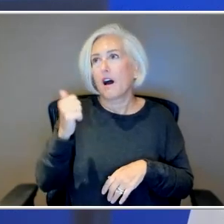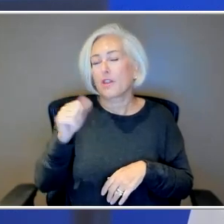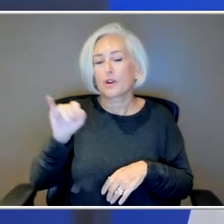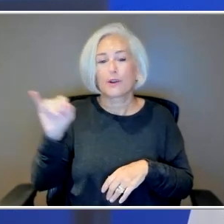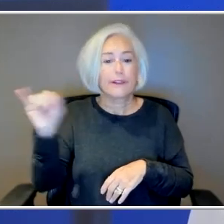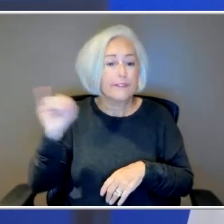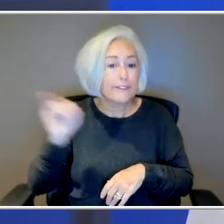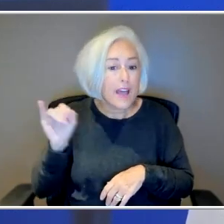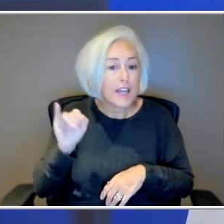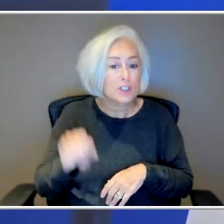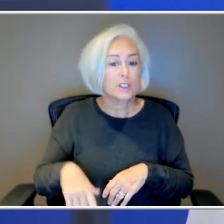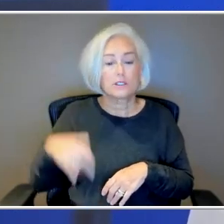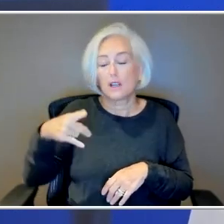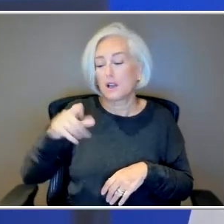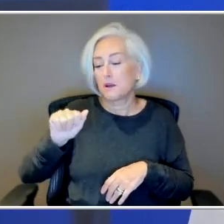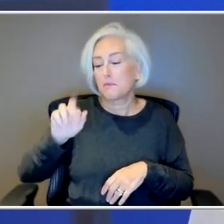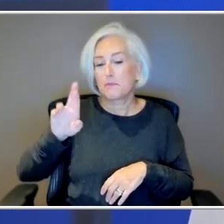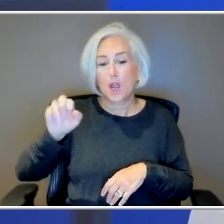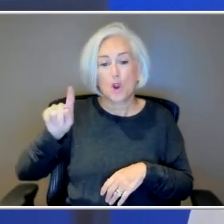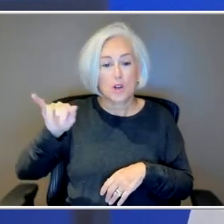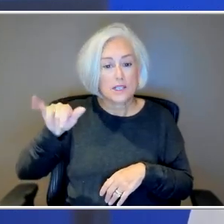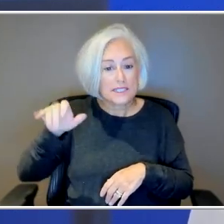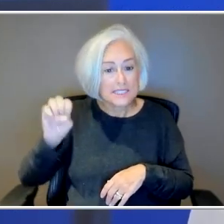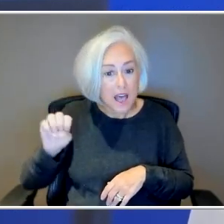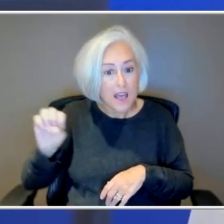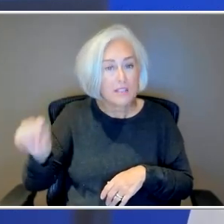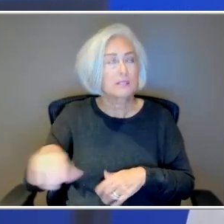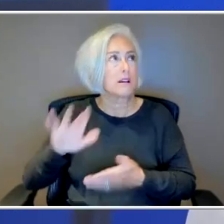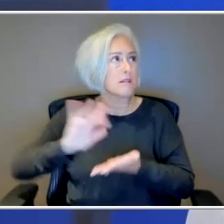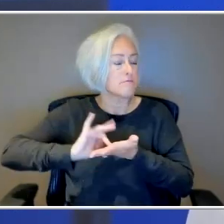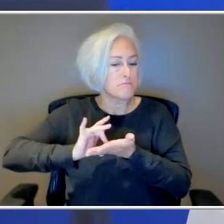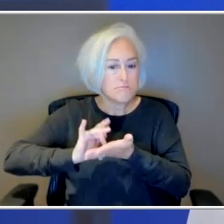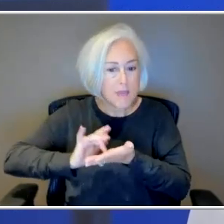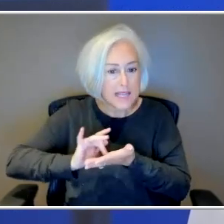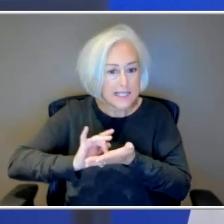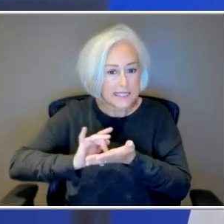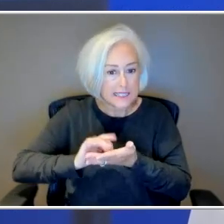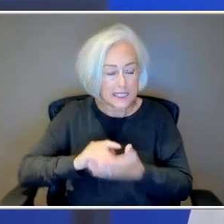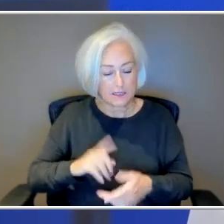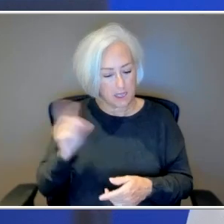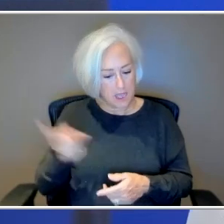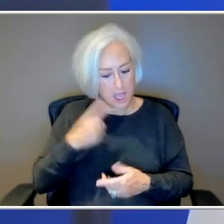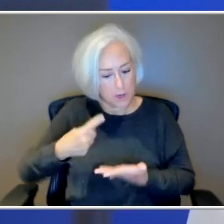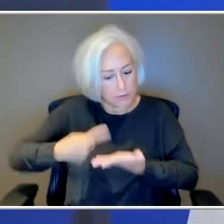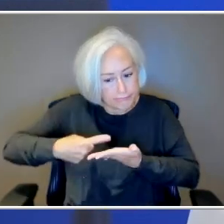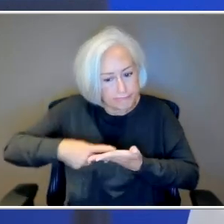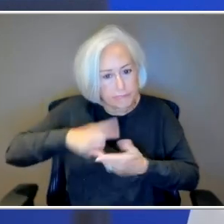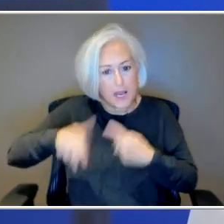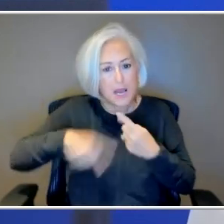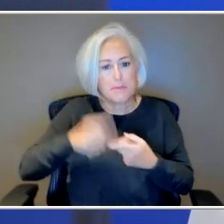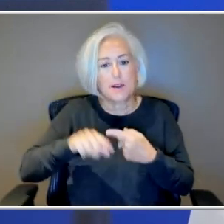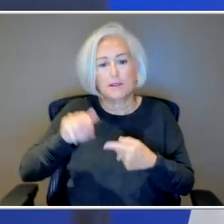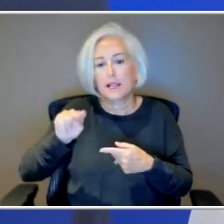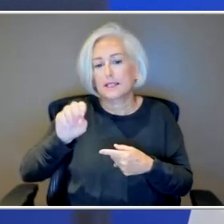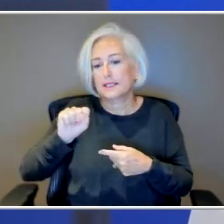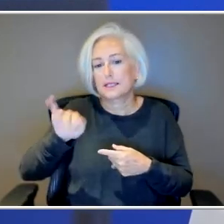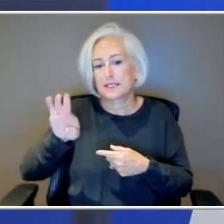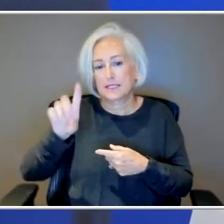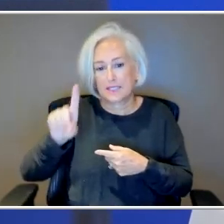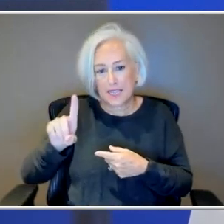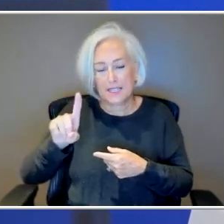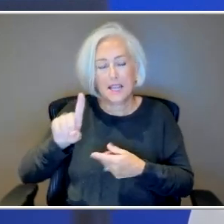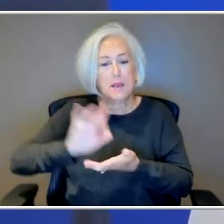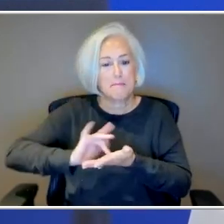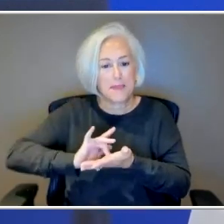parasitic infections, and sometimes medications. Like I always talk to my patients about NSAIDs or non-steroid anti-inflammatory drugs.